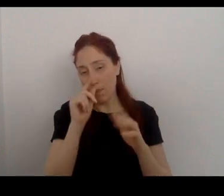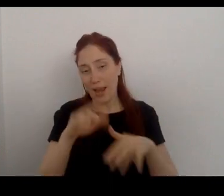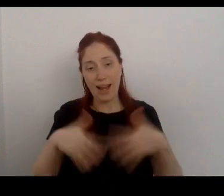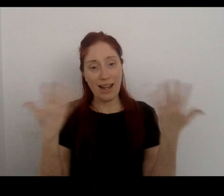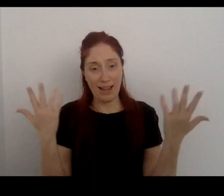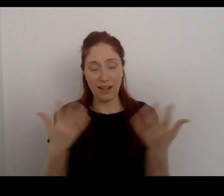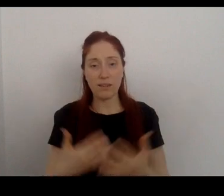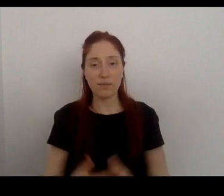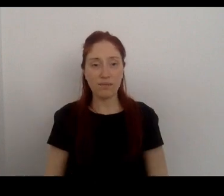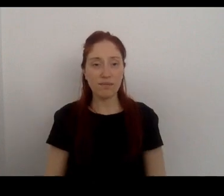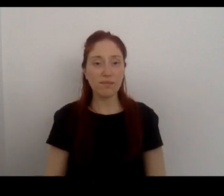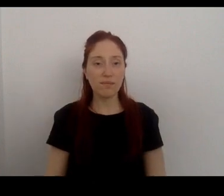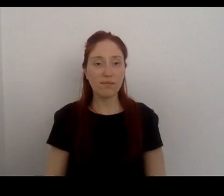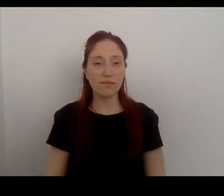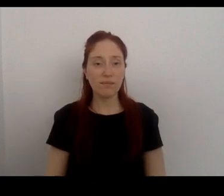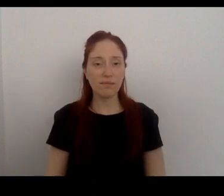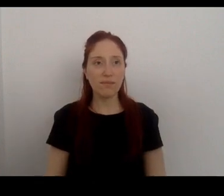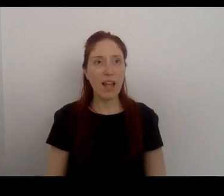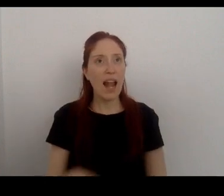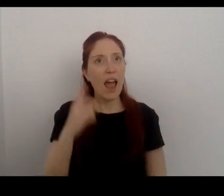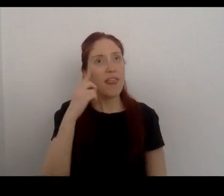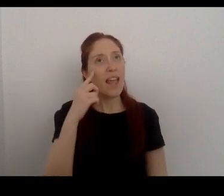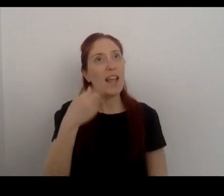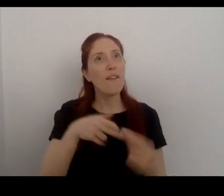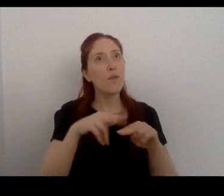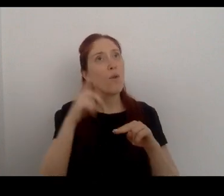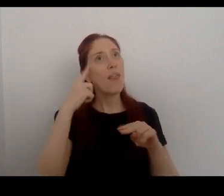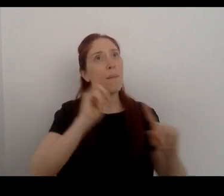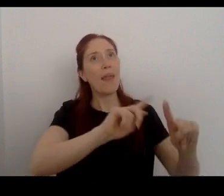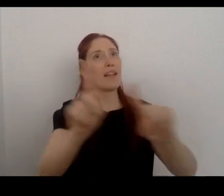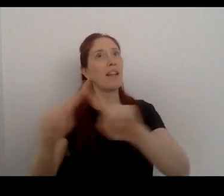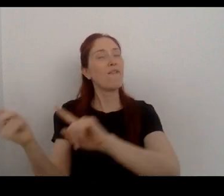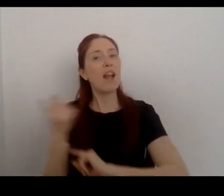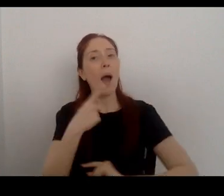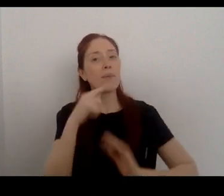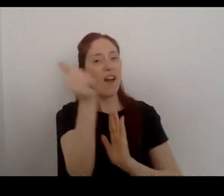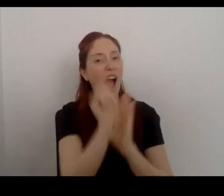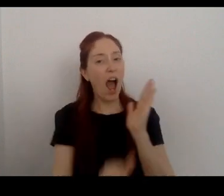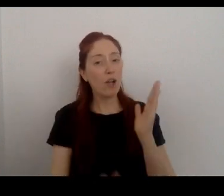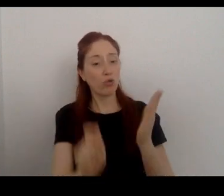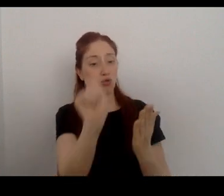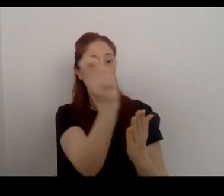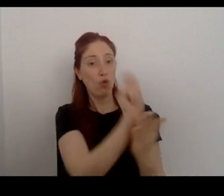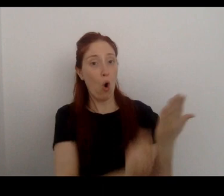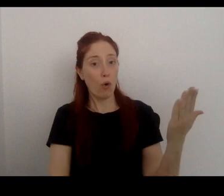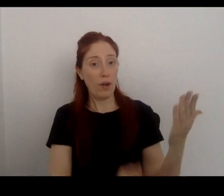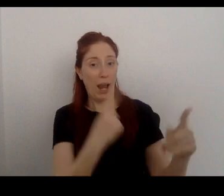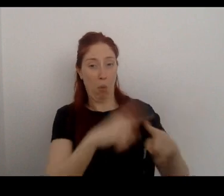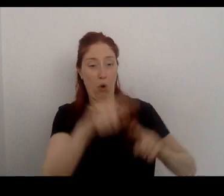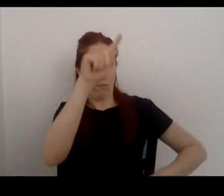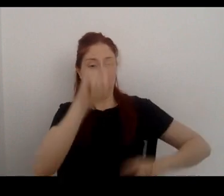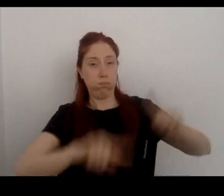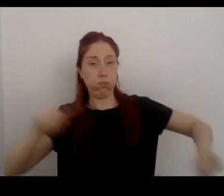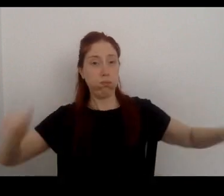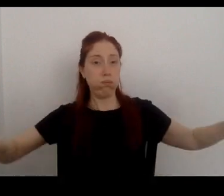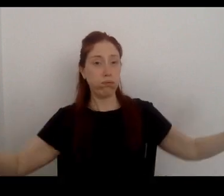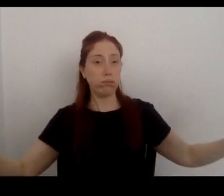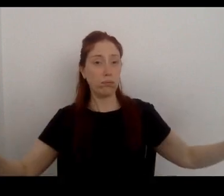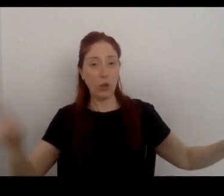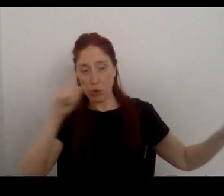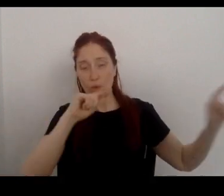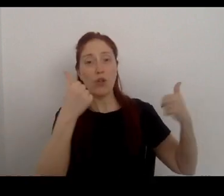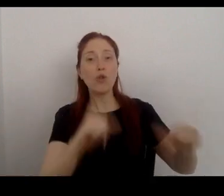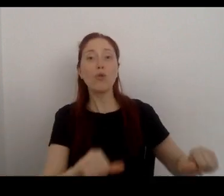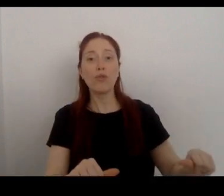has the broadest kind of application in terms of creative practice. It's exciting to see the approaches to